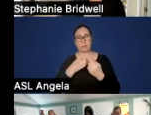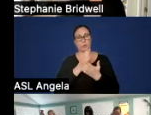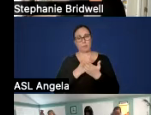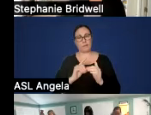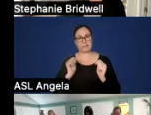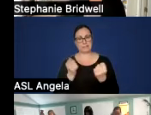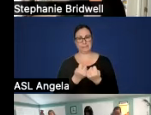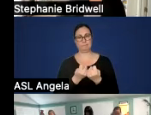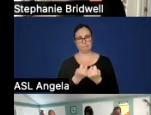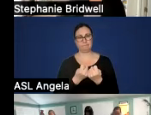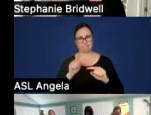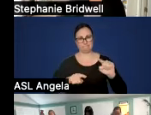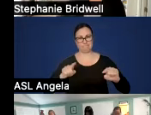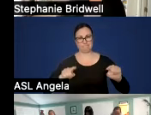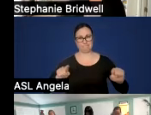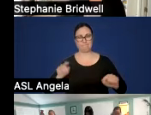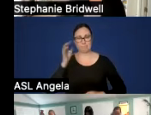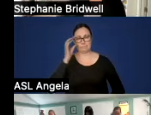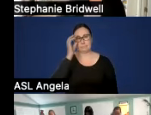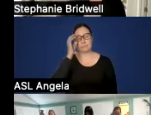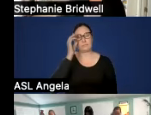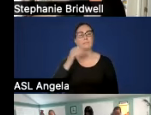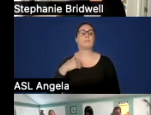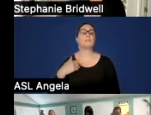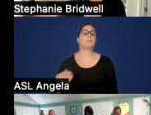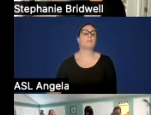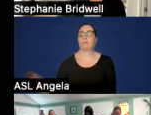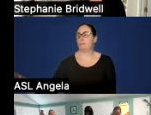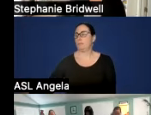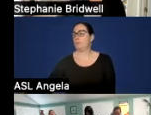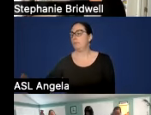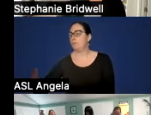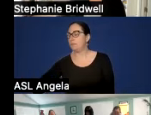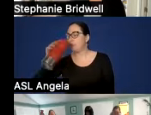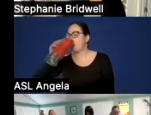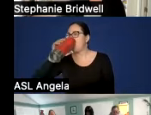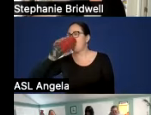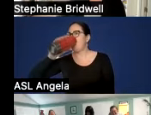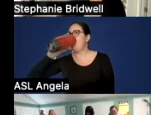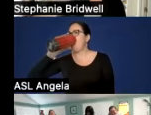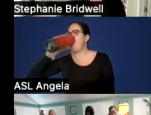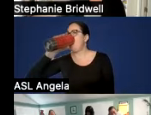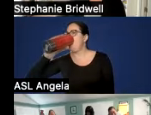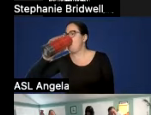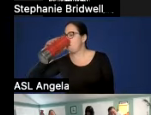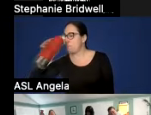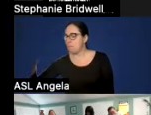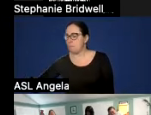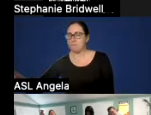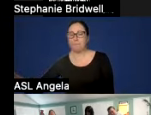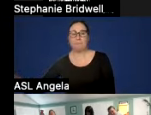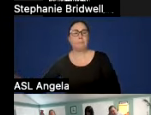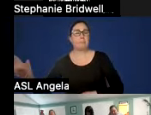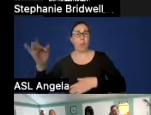We can go to the next slide. We touched on this, just thinking